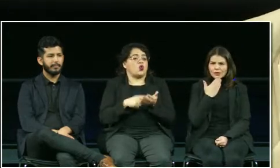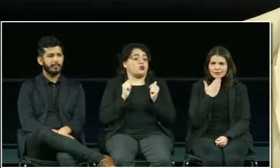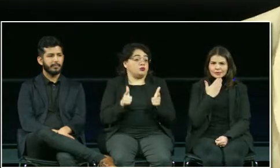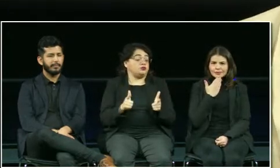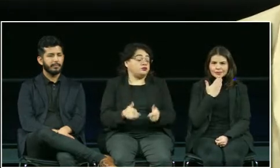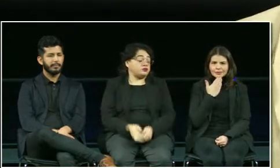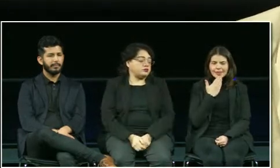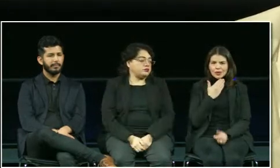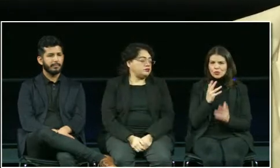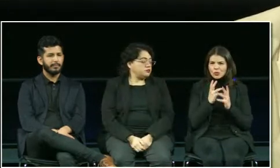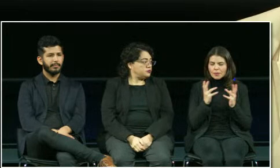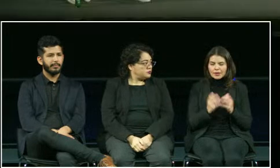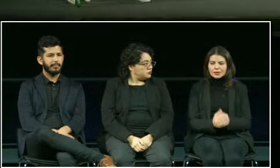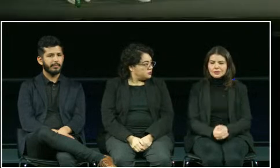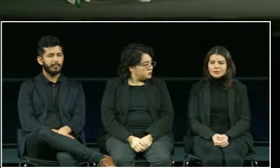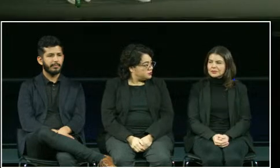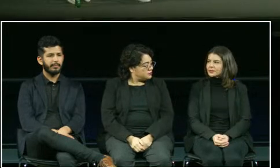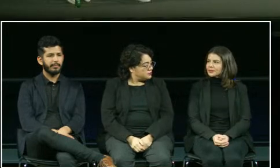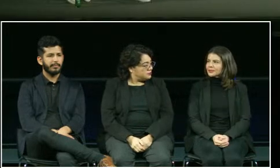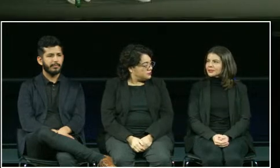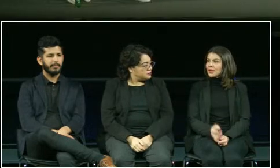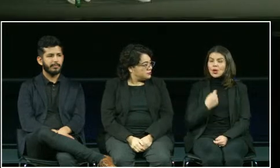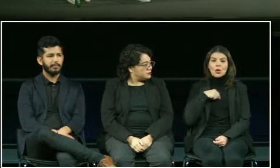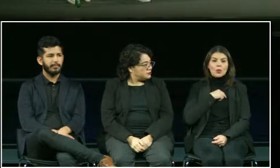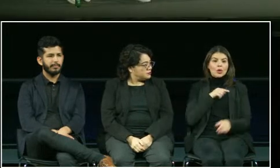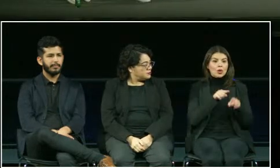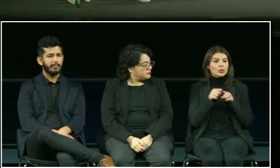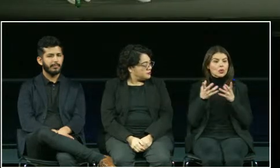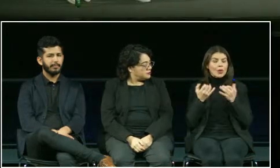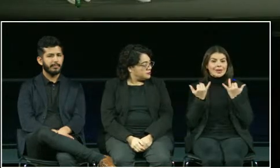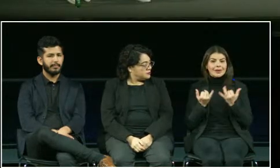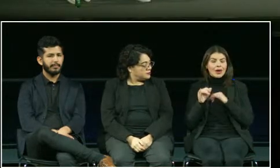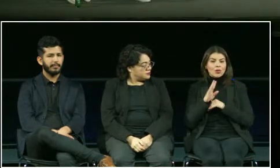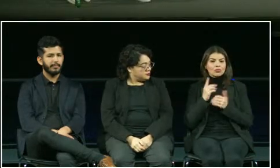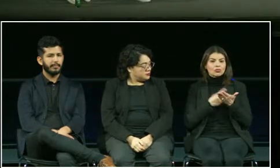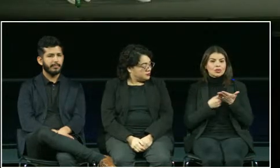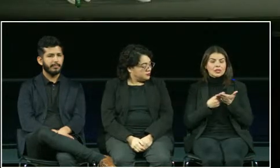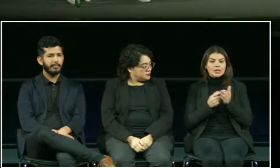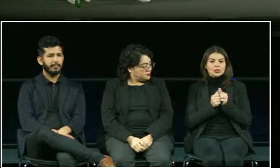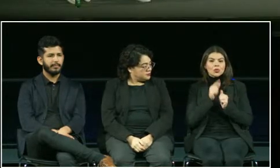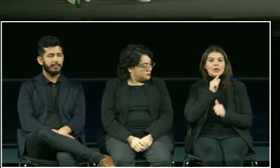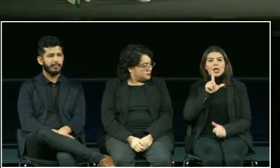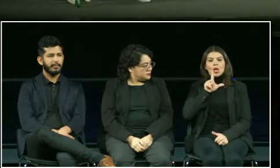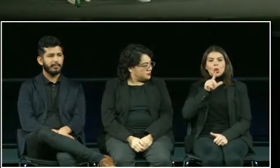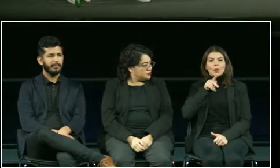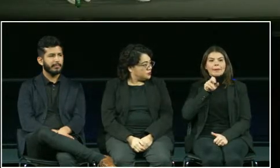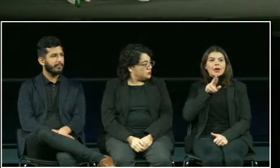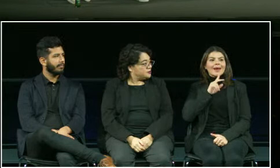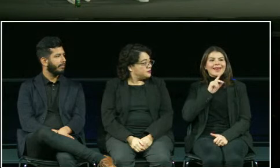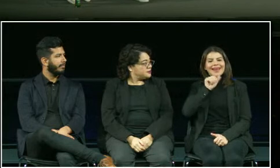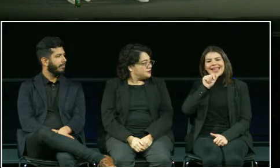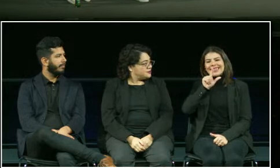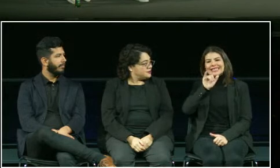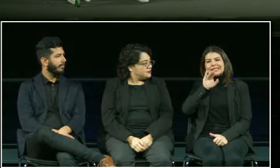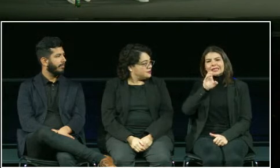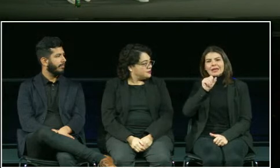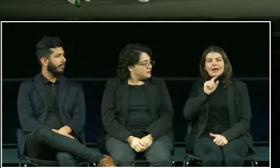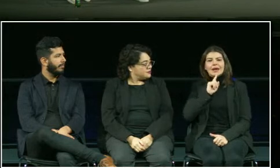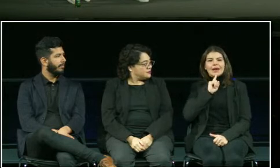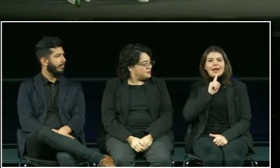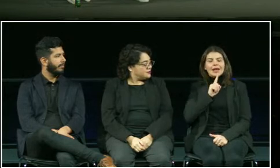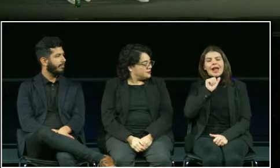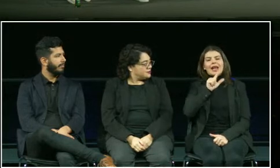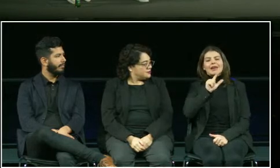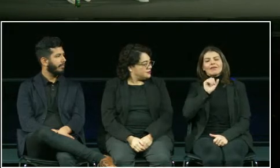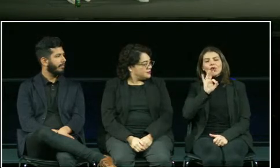much. We want to also now come on over to Pupille and Alicia and